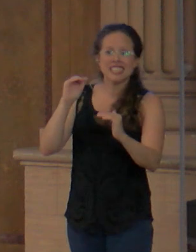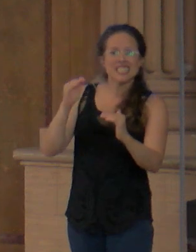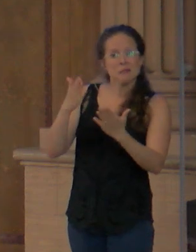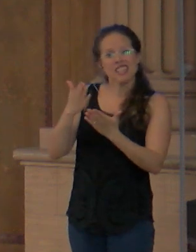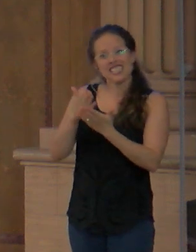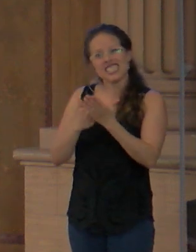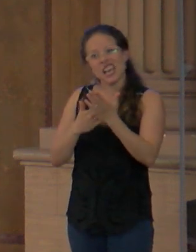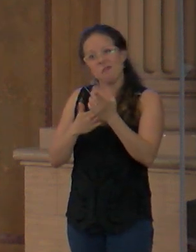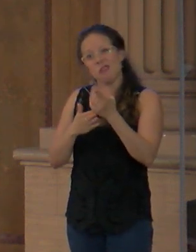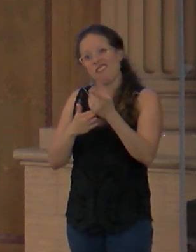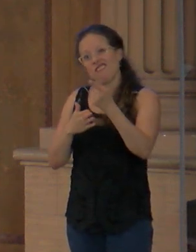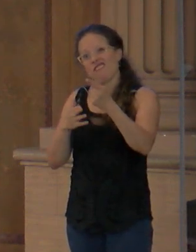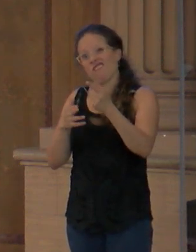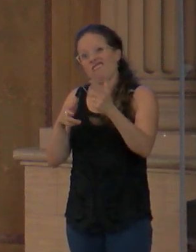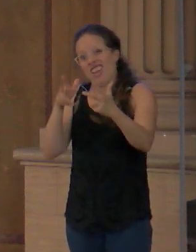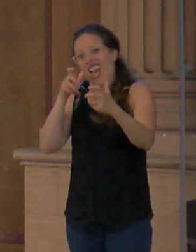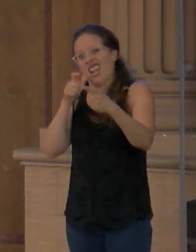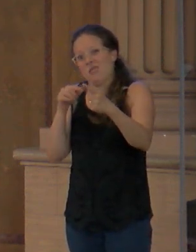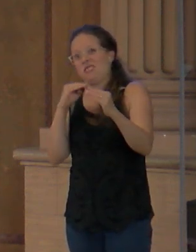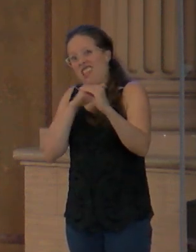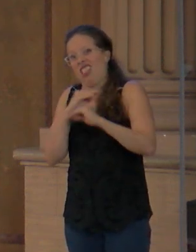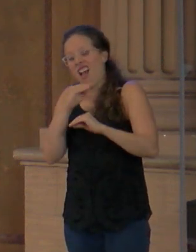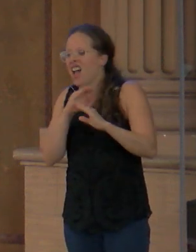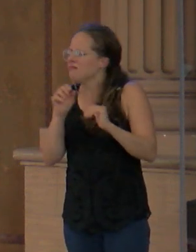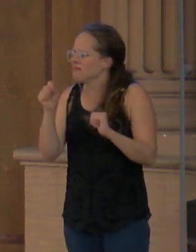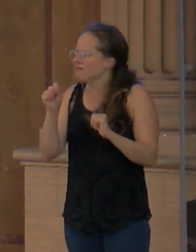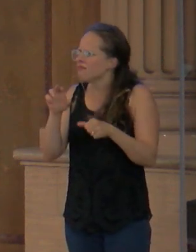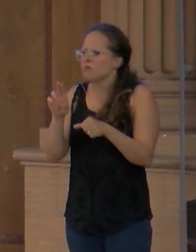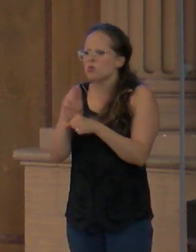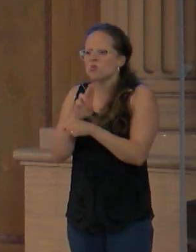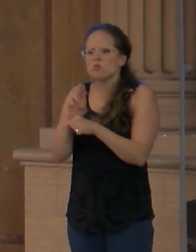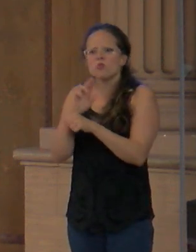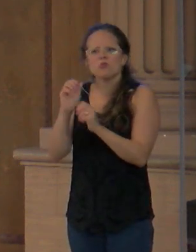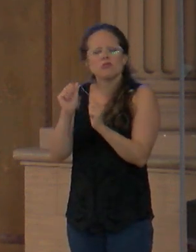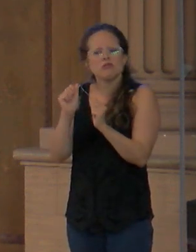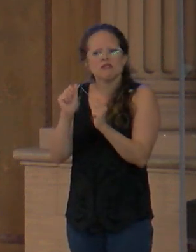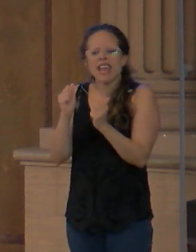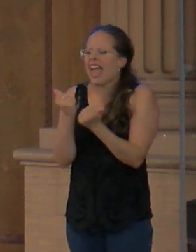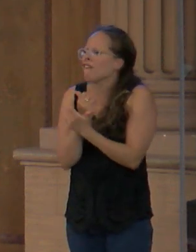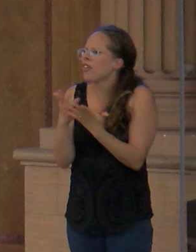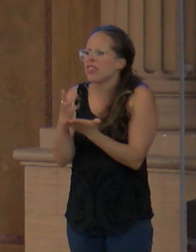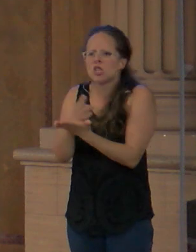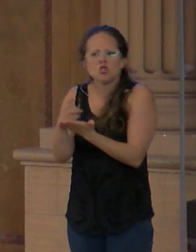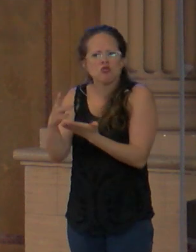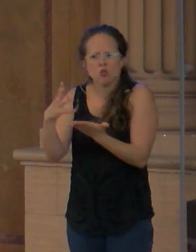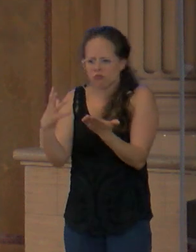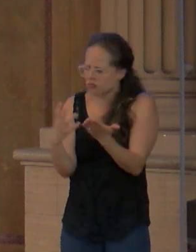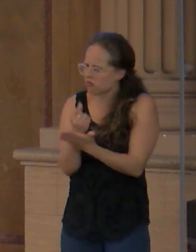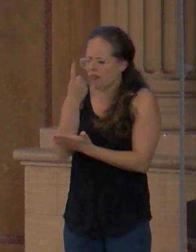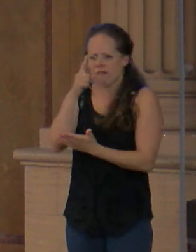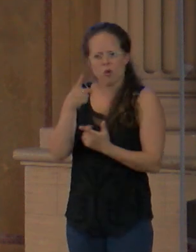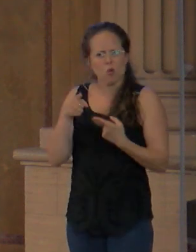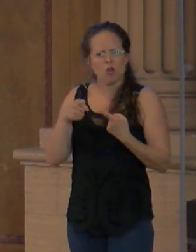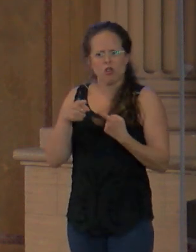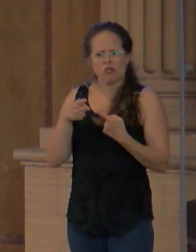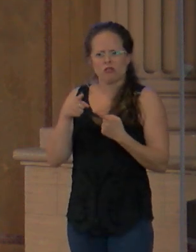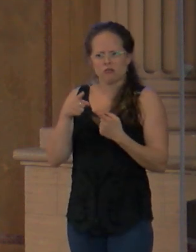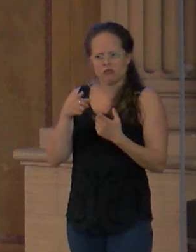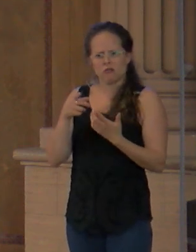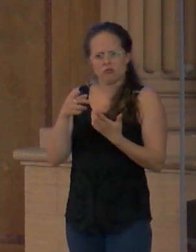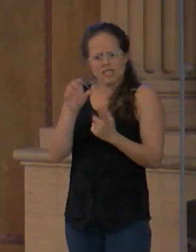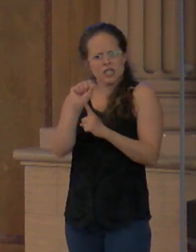shady tactics of our enemies. Use all of the truth about the truth. You can use that in the situation. But if the only